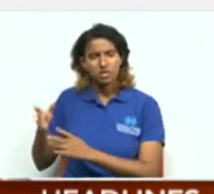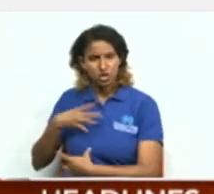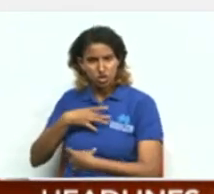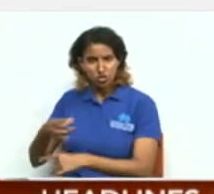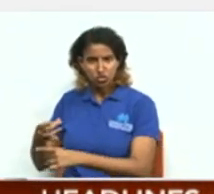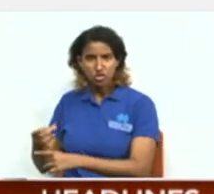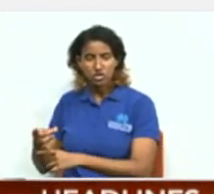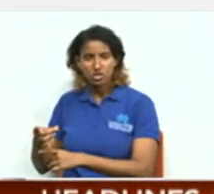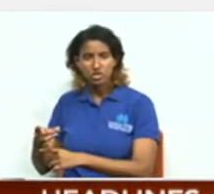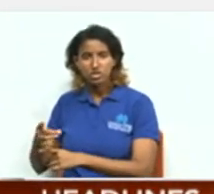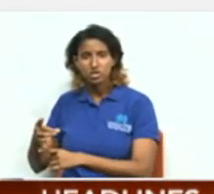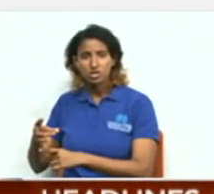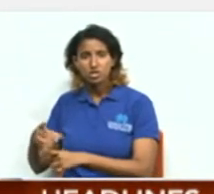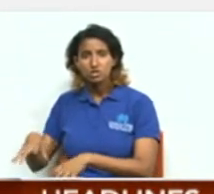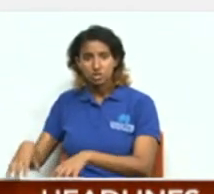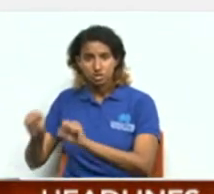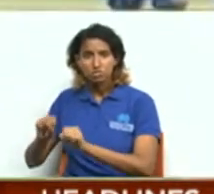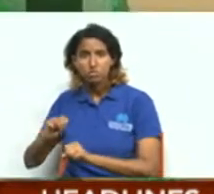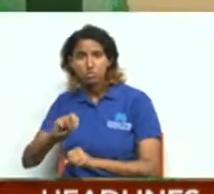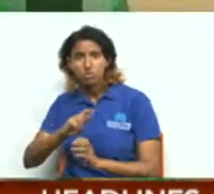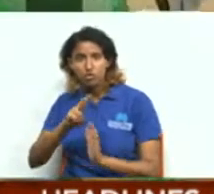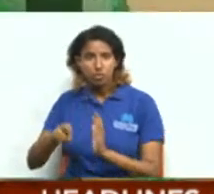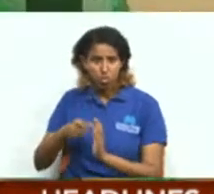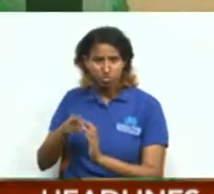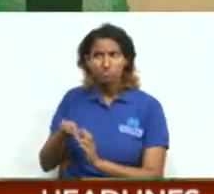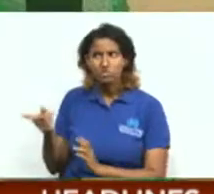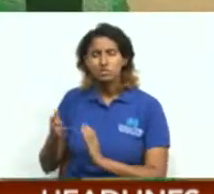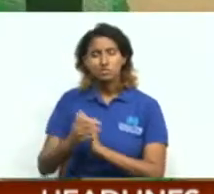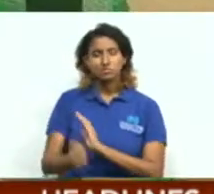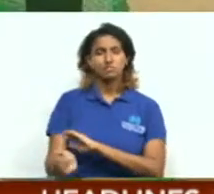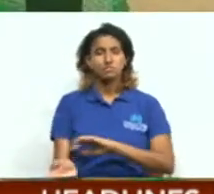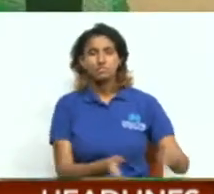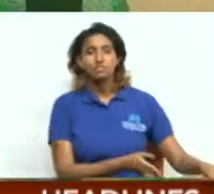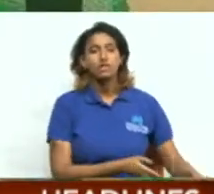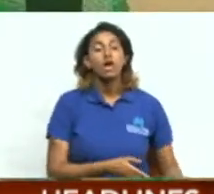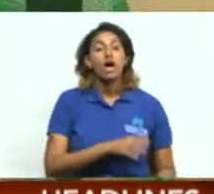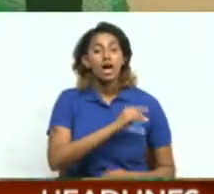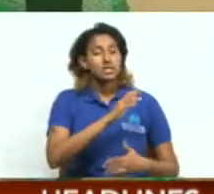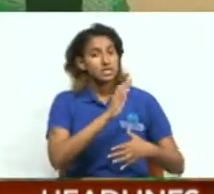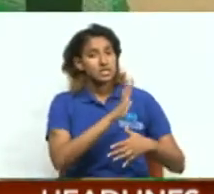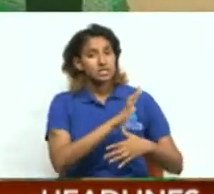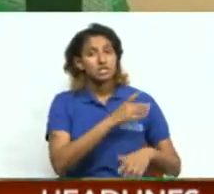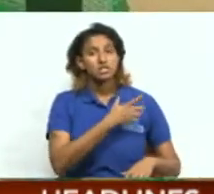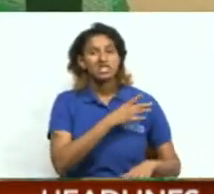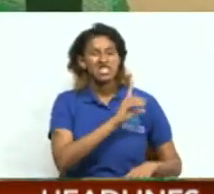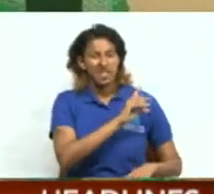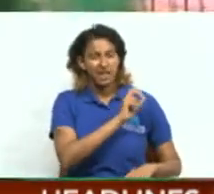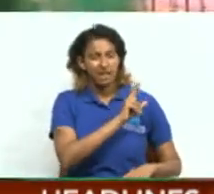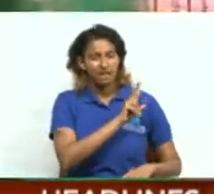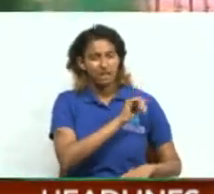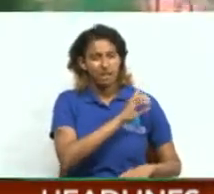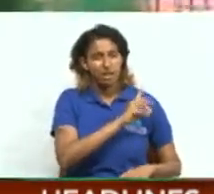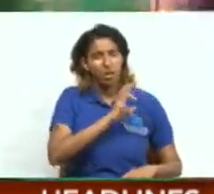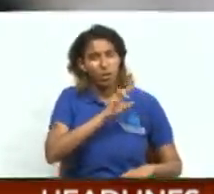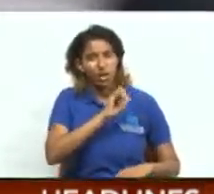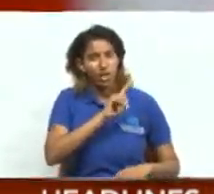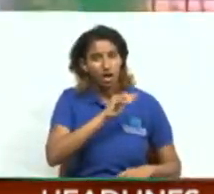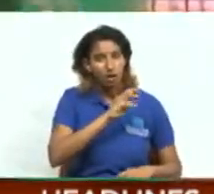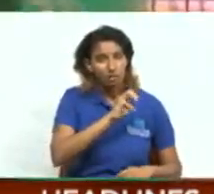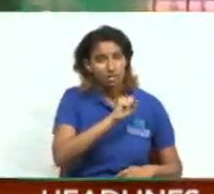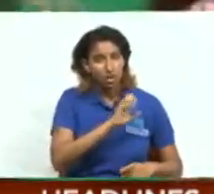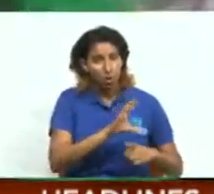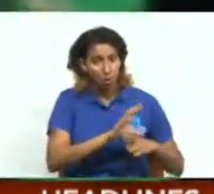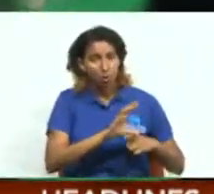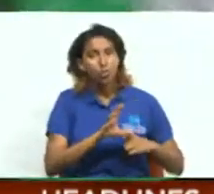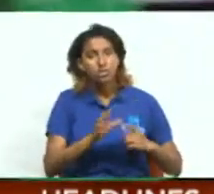who doing very well so far. Senior National Assistant Coach David Williams has since taken Raja's place. Basarath had no comment on the manner